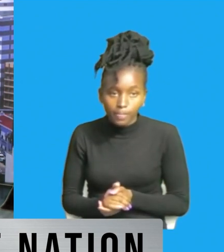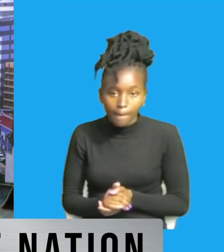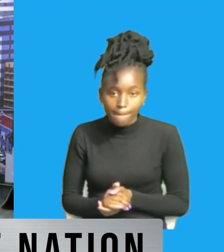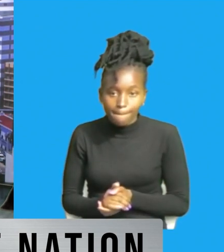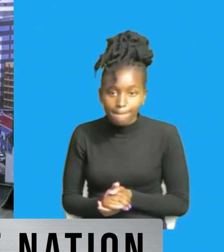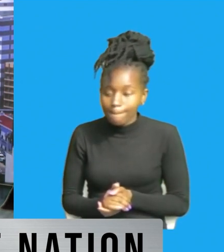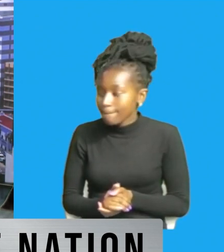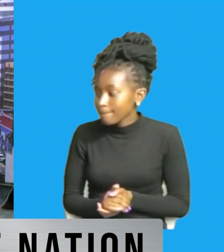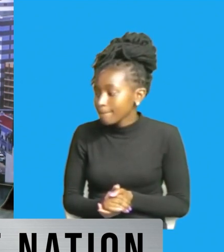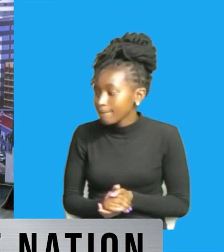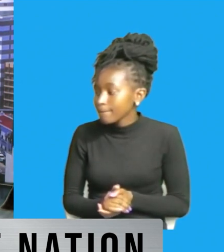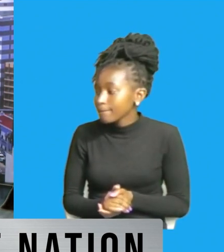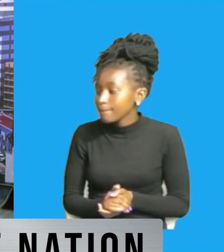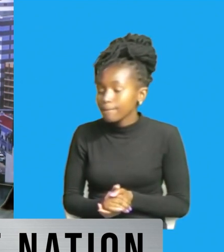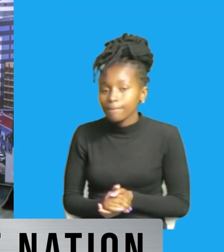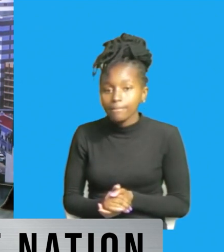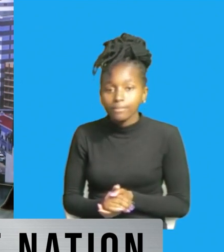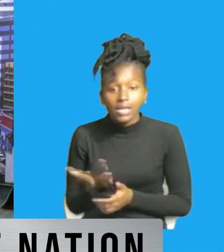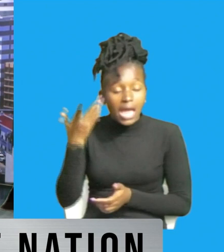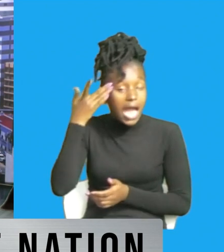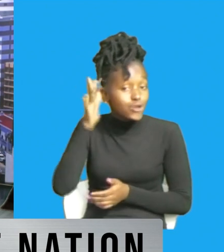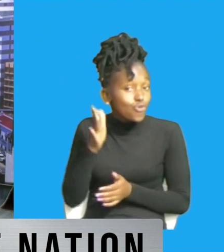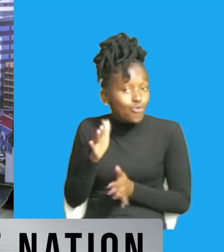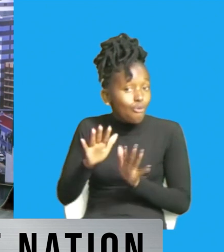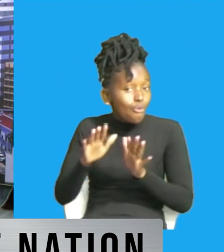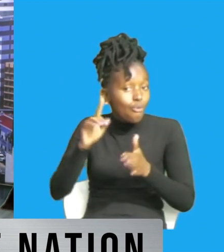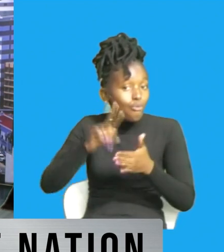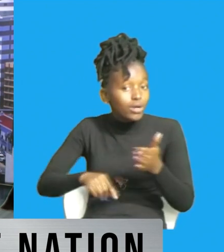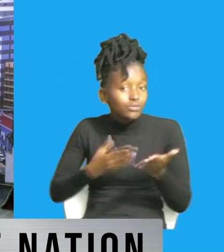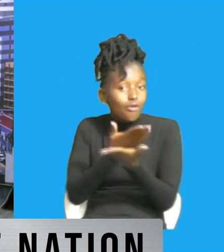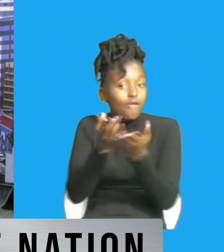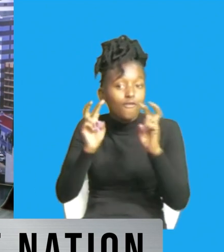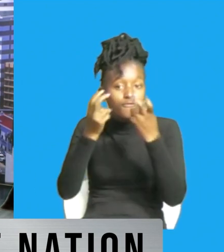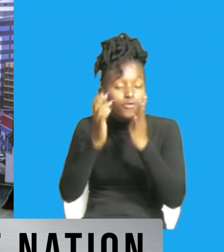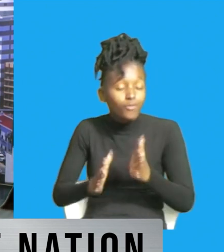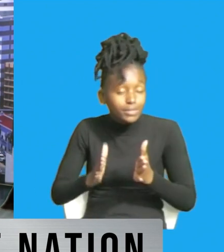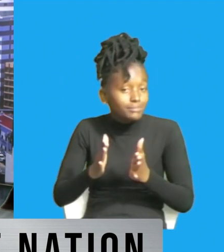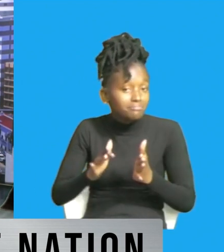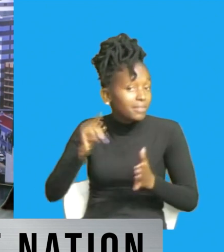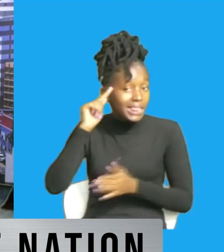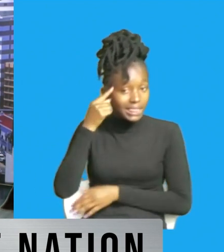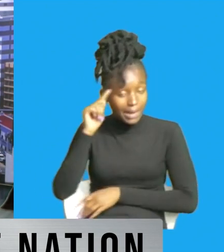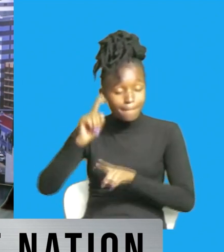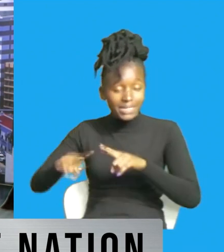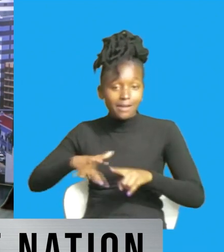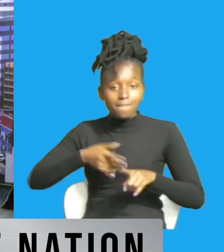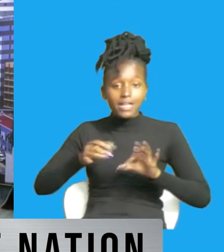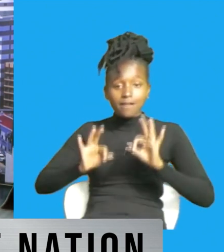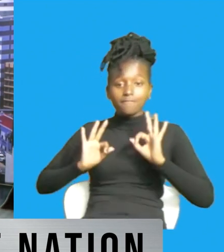Wow. I don't know what your views are, viewer, but feel free to share with